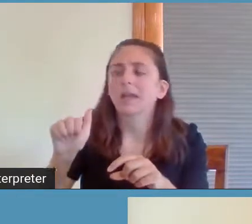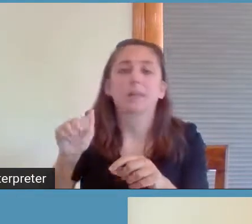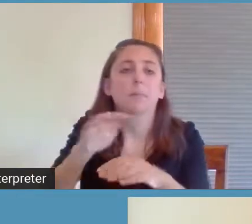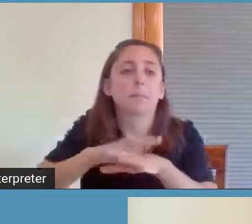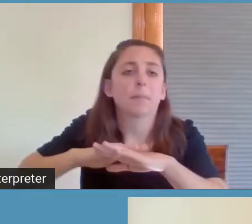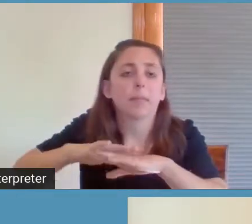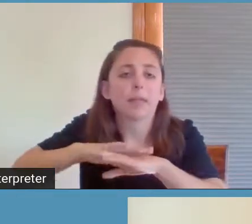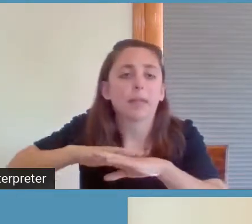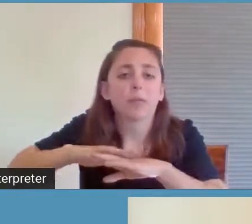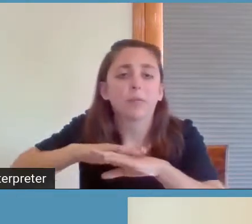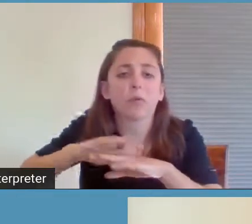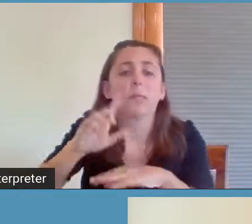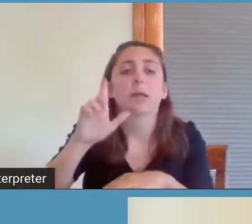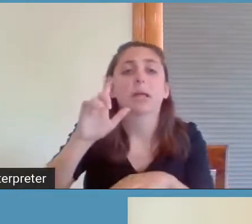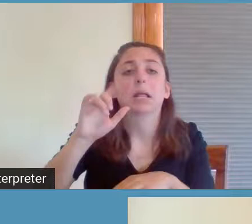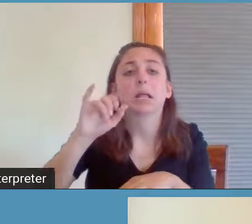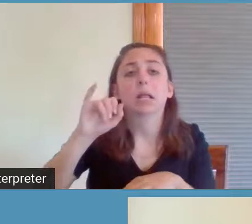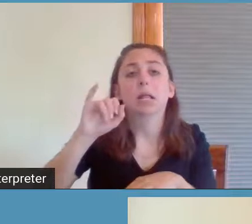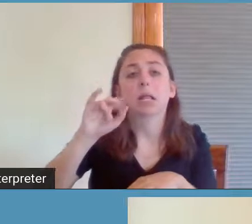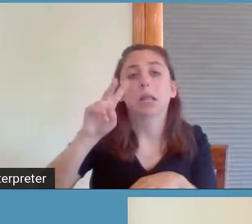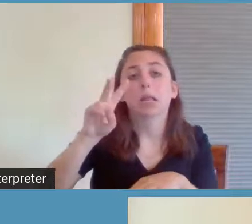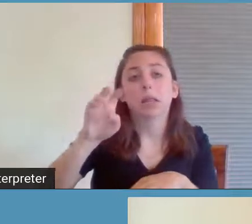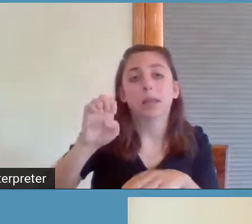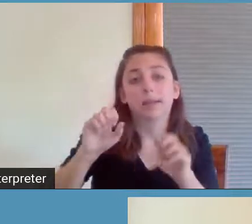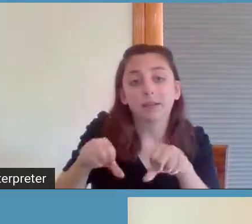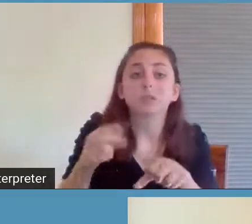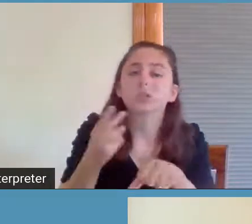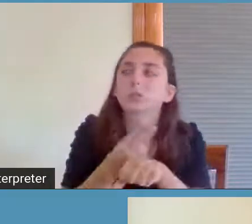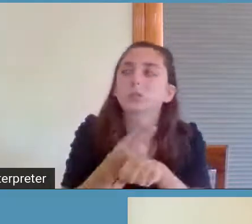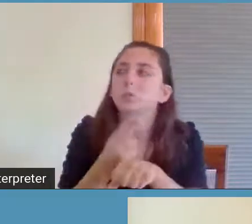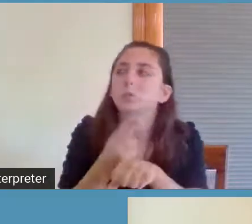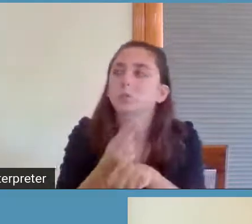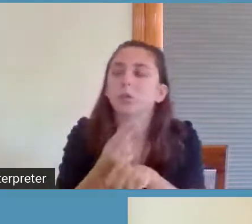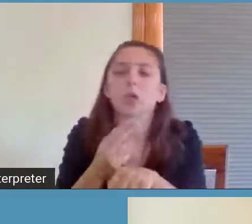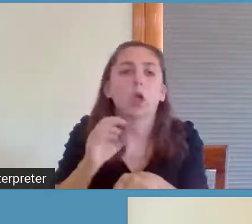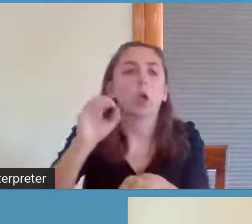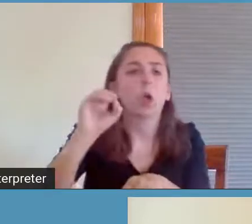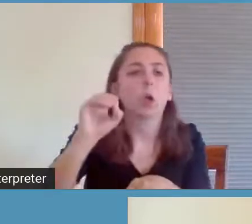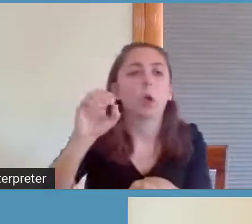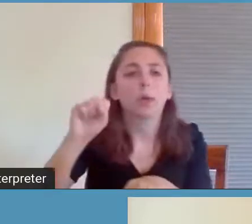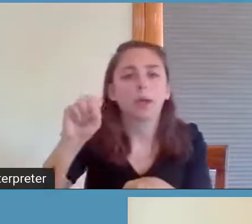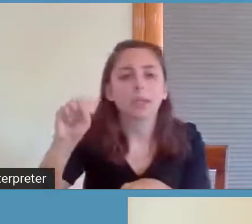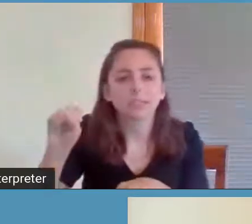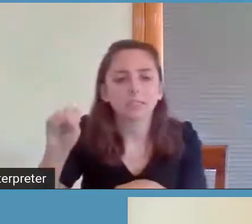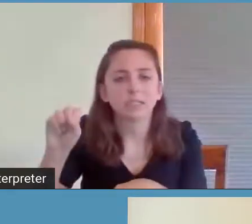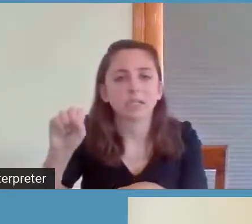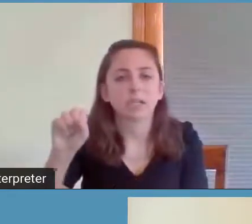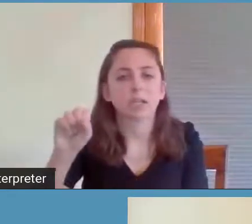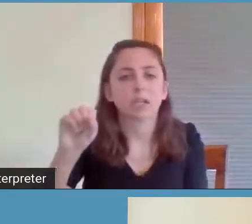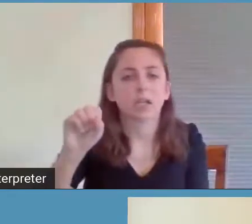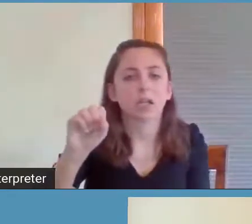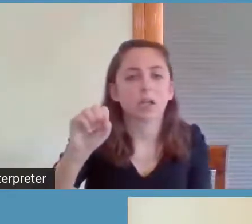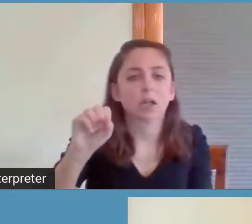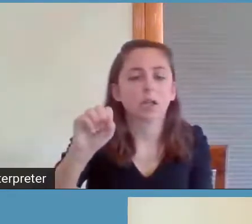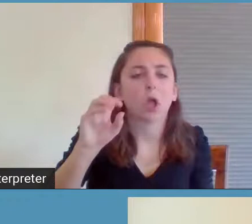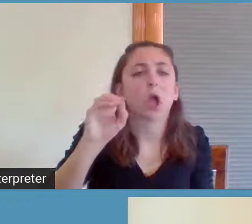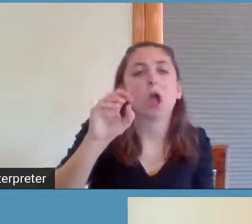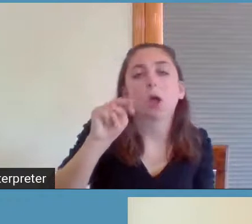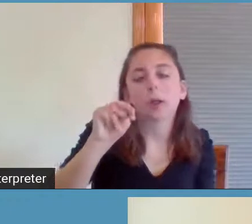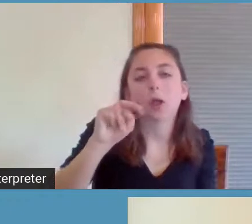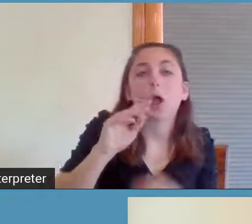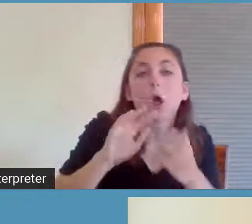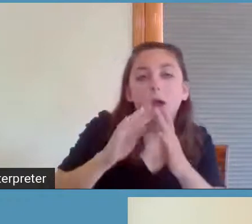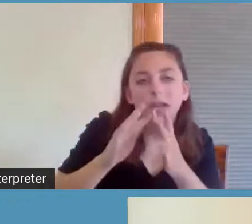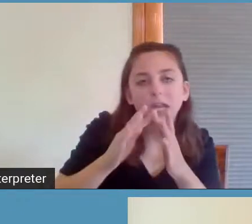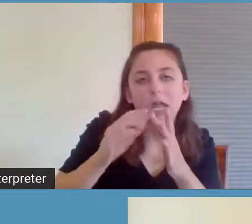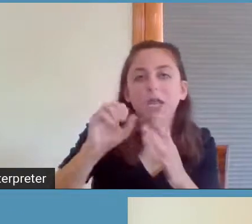live feed. So using OSS is called using online streaming services or